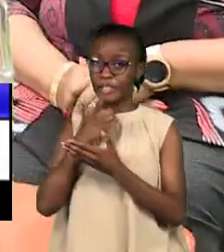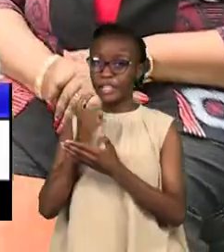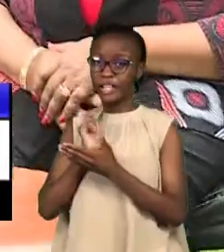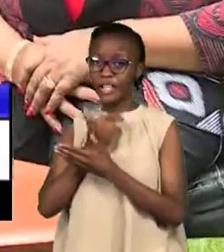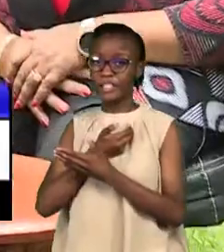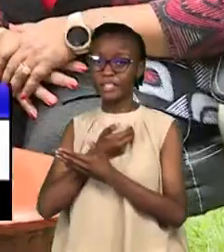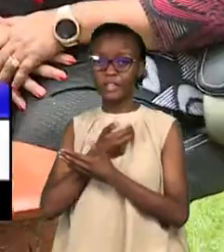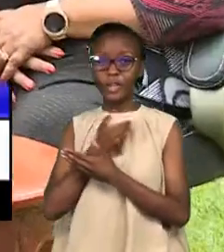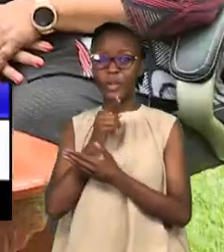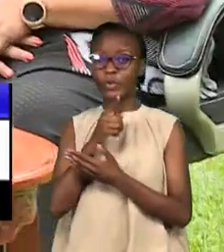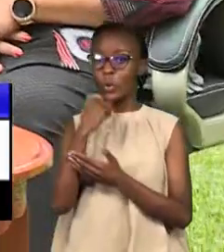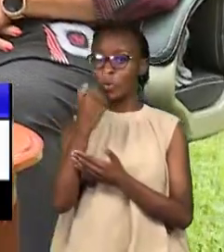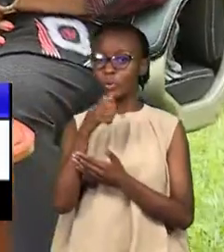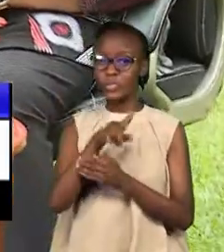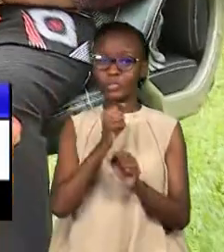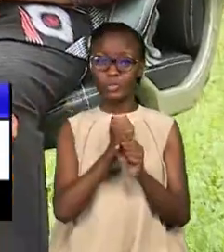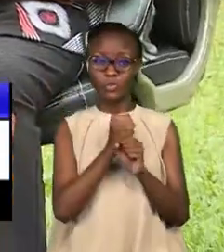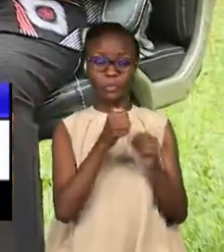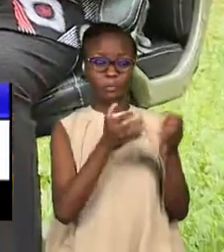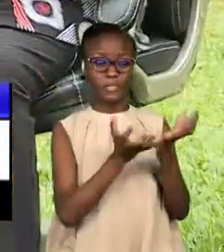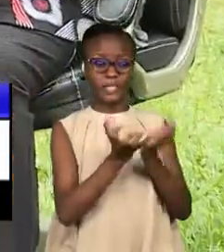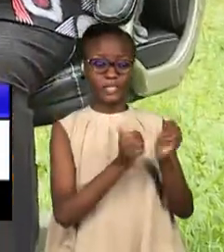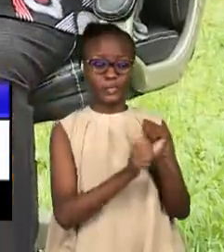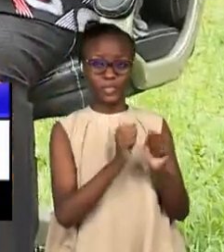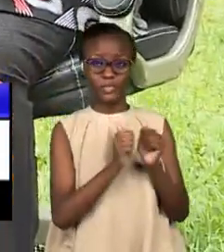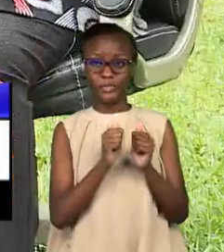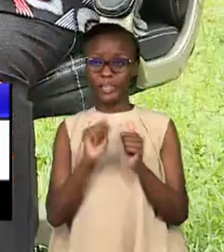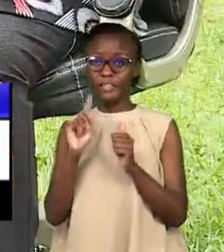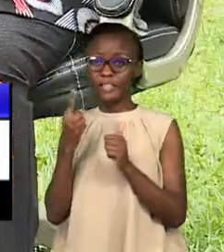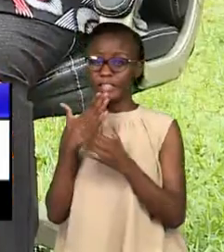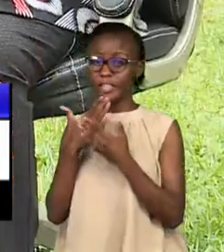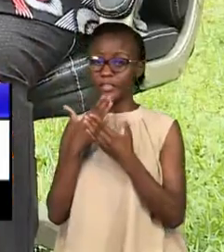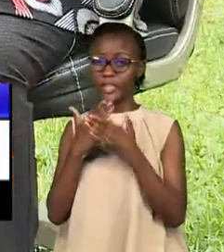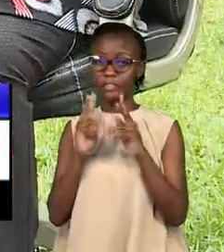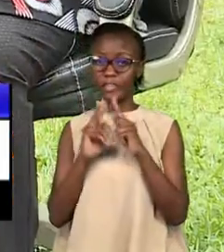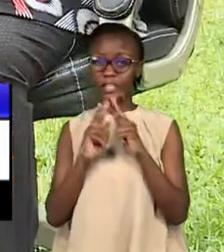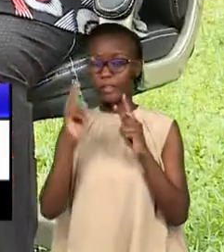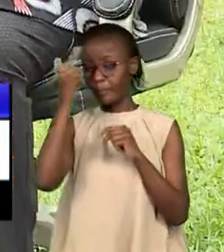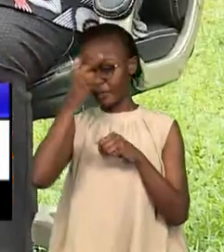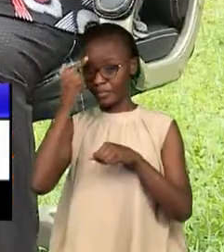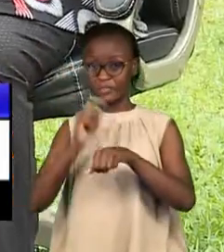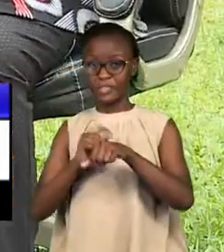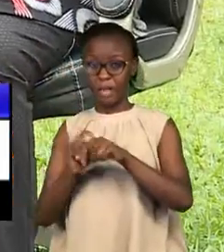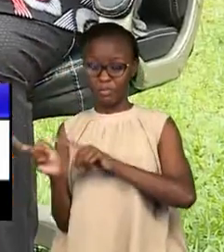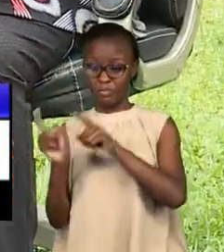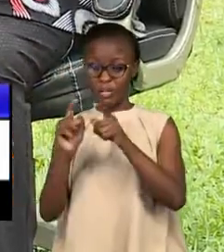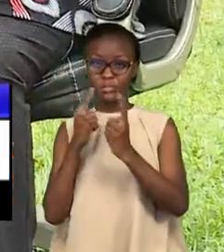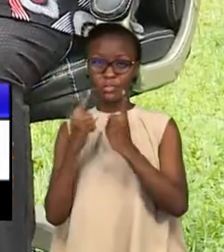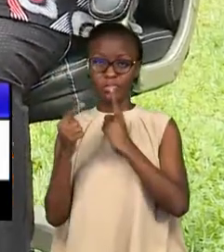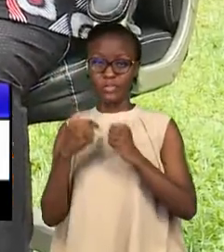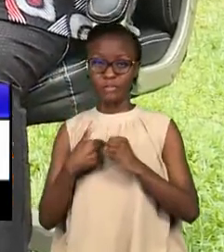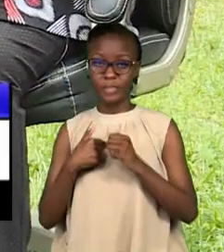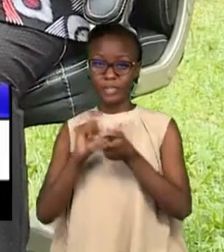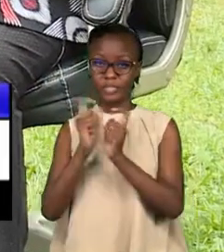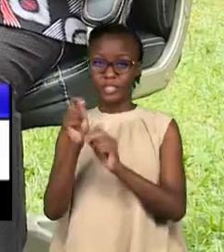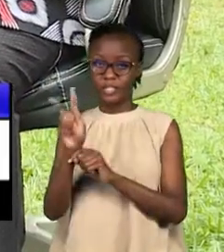Dr. Catherine is and what kind of business you're running. First, thank you so much for taking the time to come and talk to me, Switch TV.